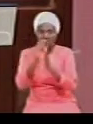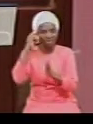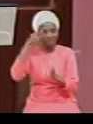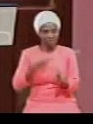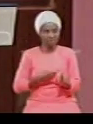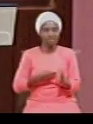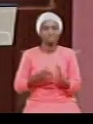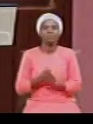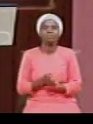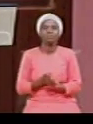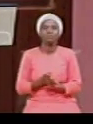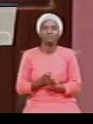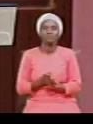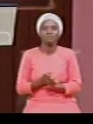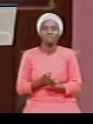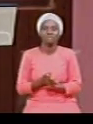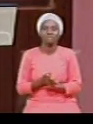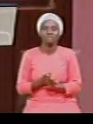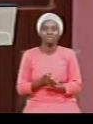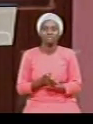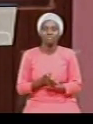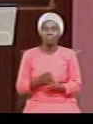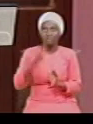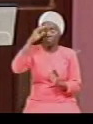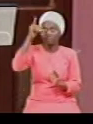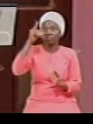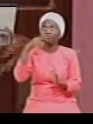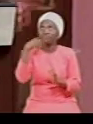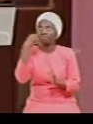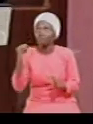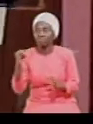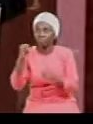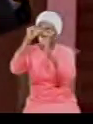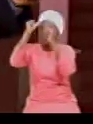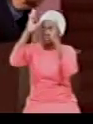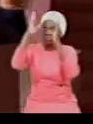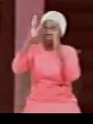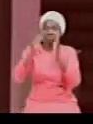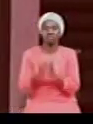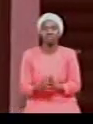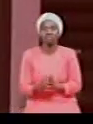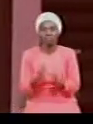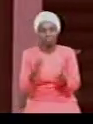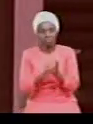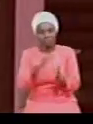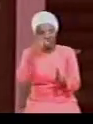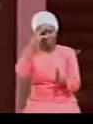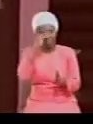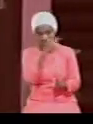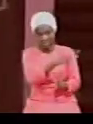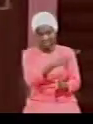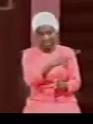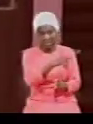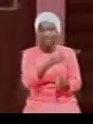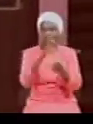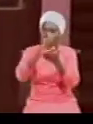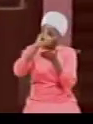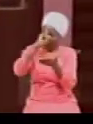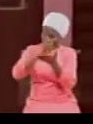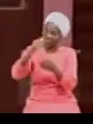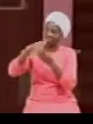us. He's telling the Father that man believes in me,